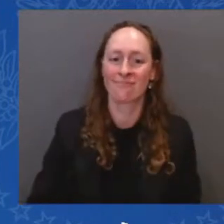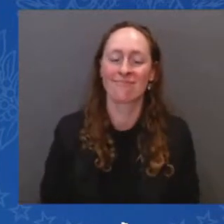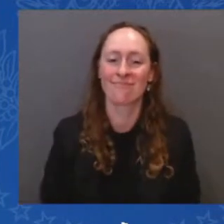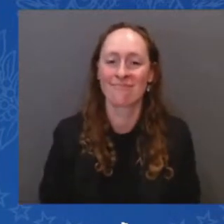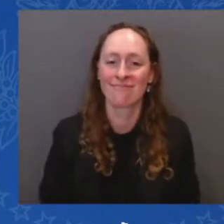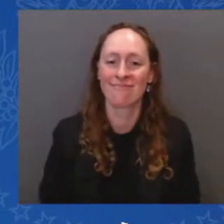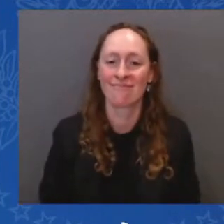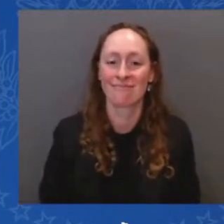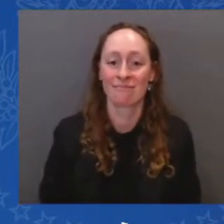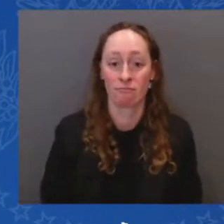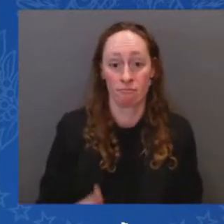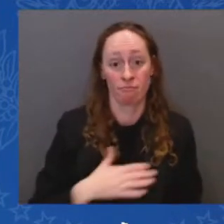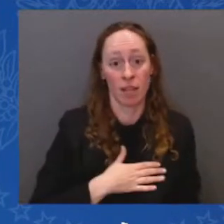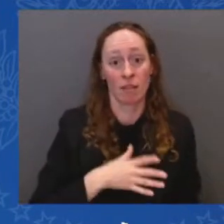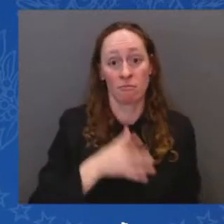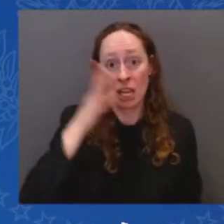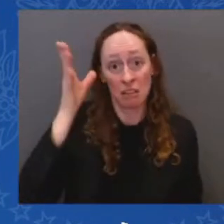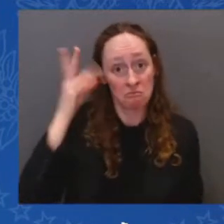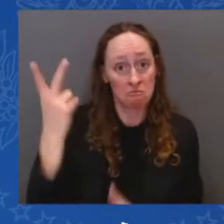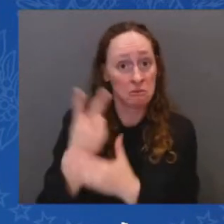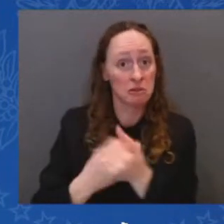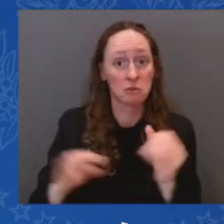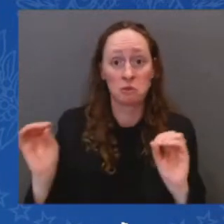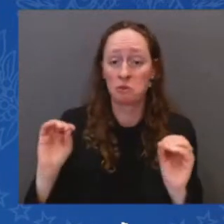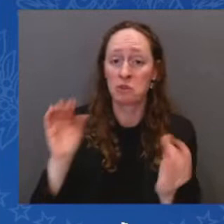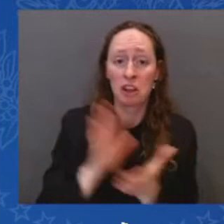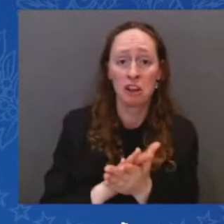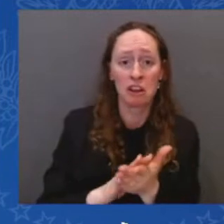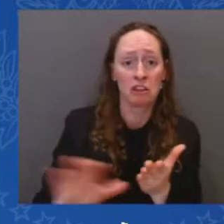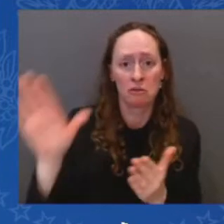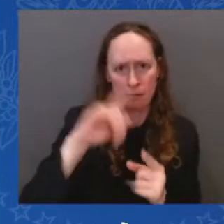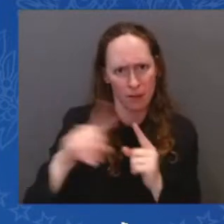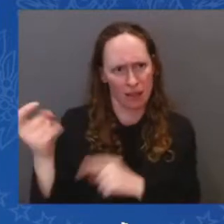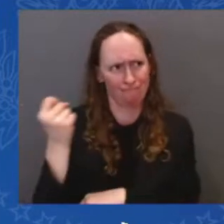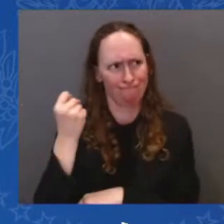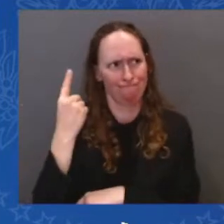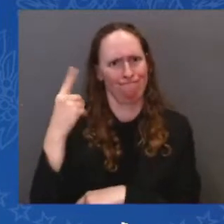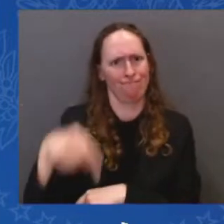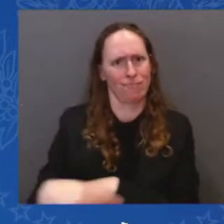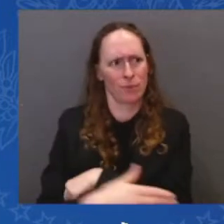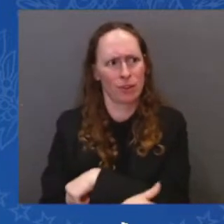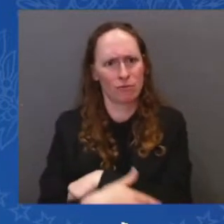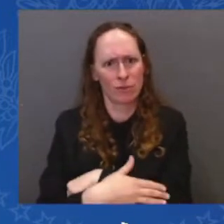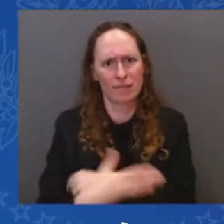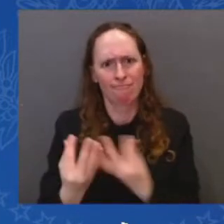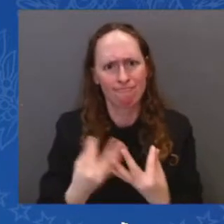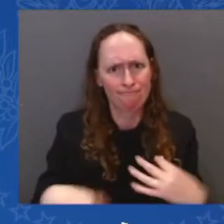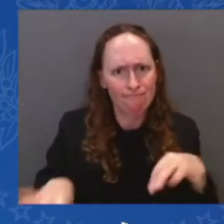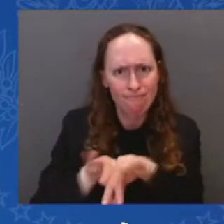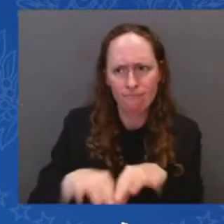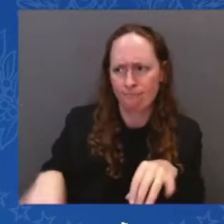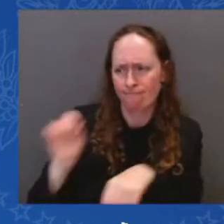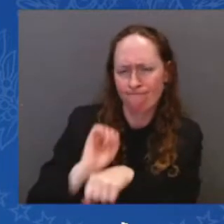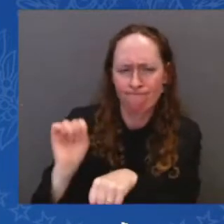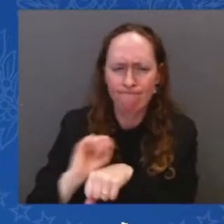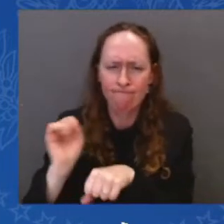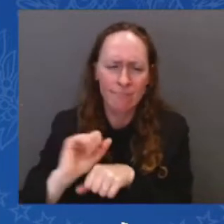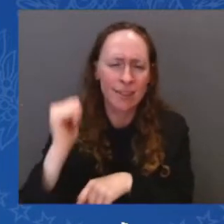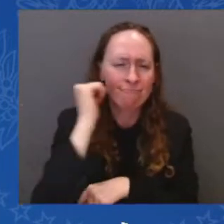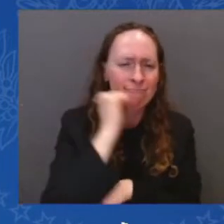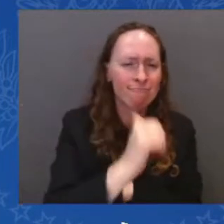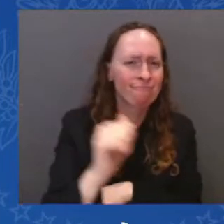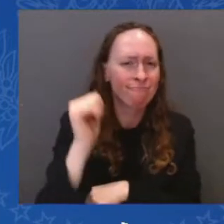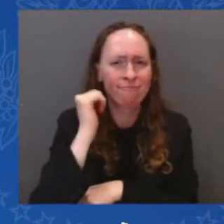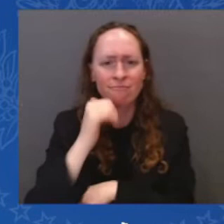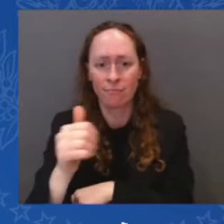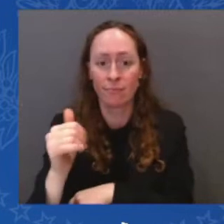what this country was about. They were working-class Americans who taught me and my siblings the values that